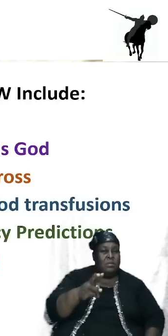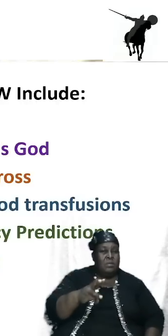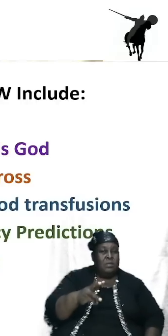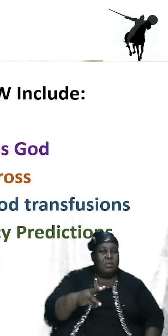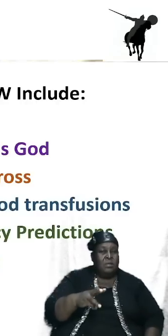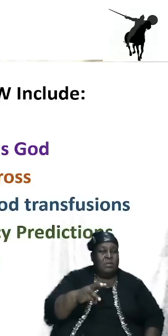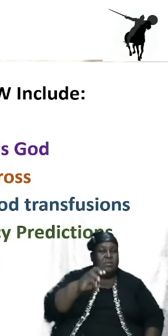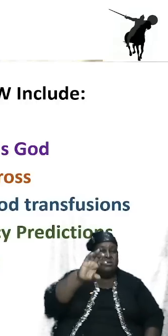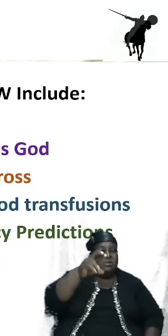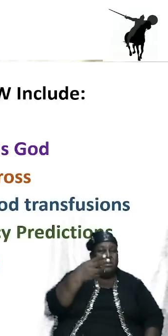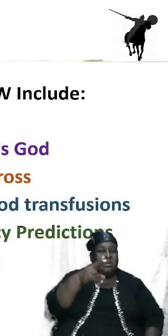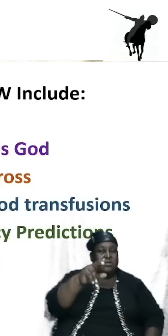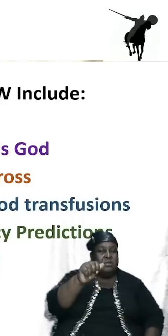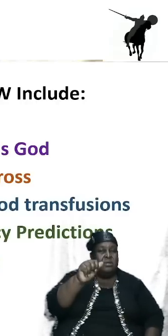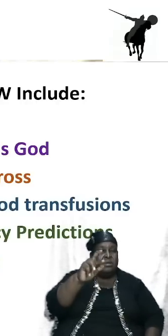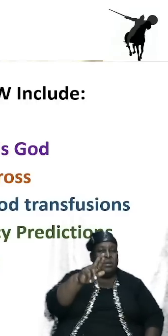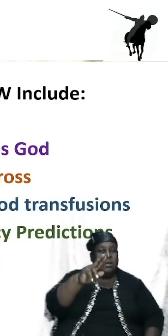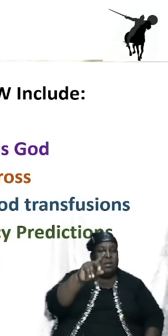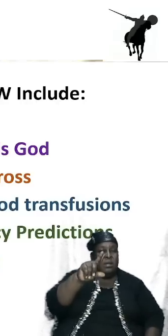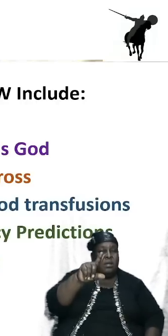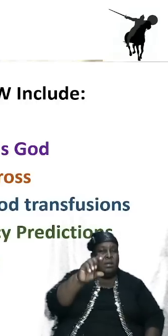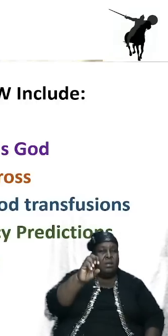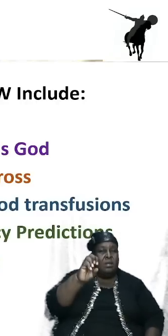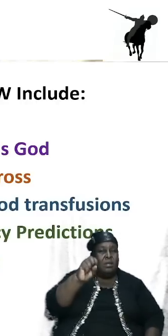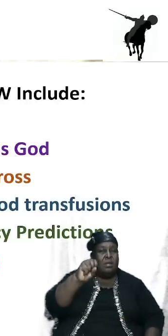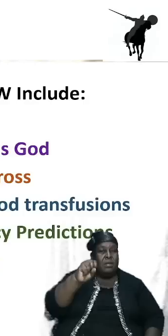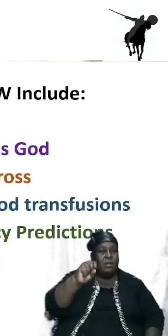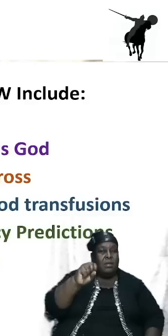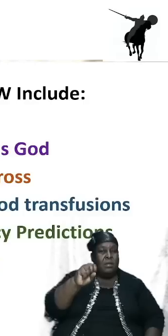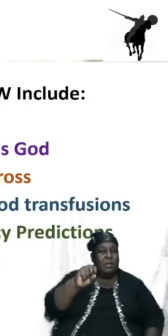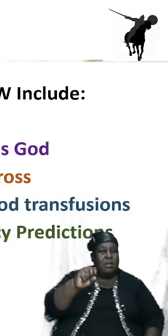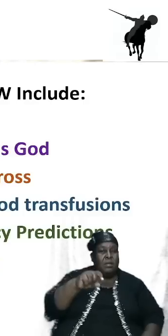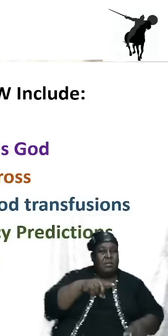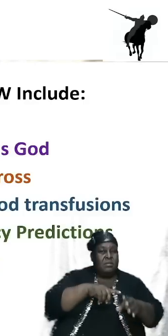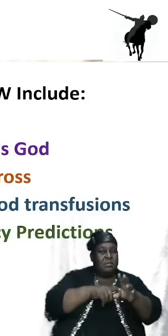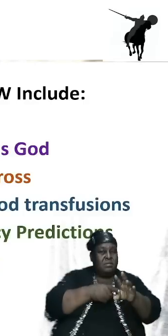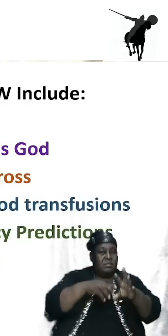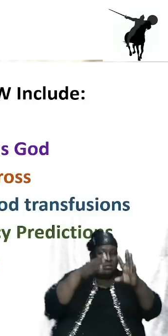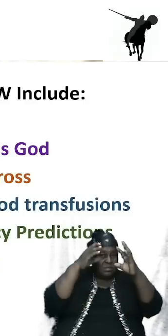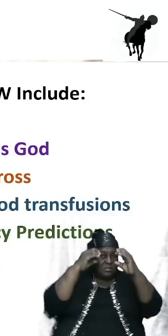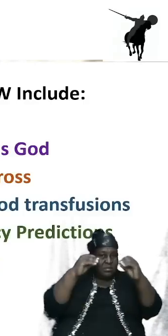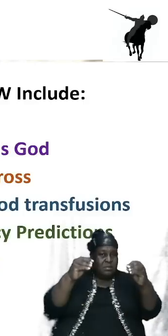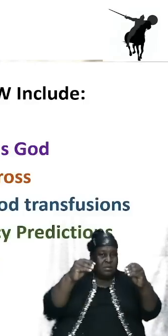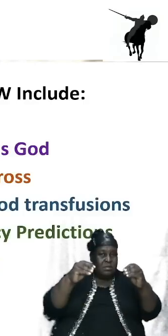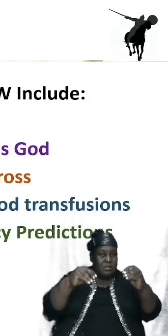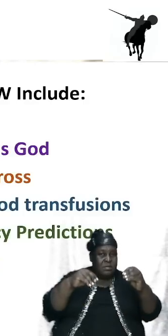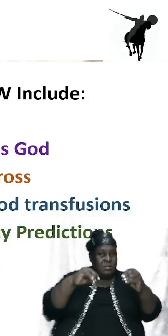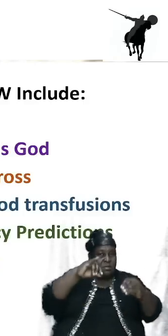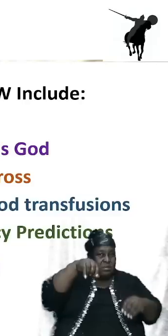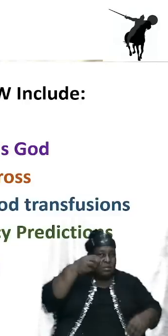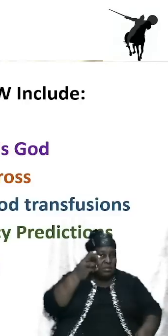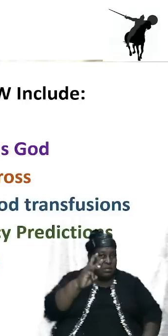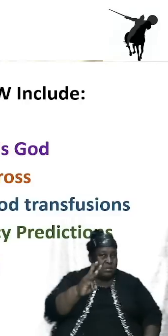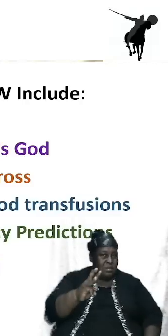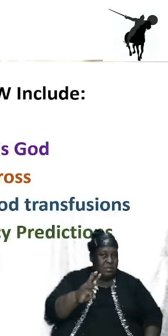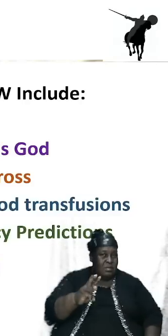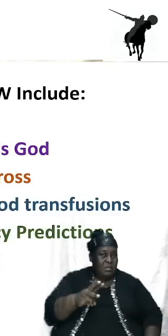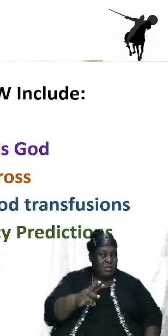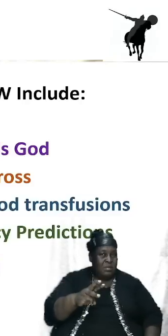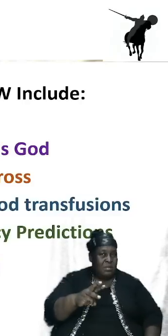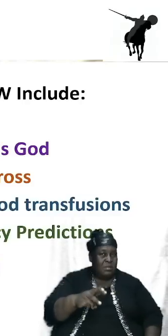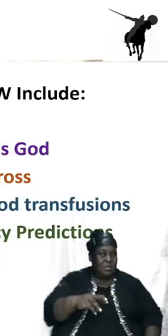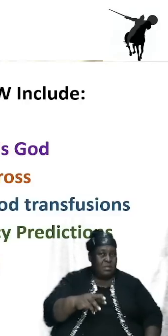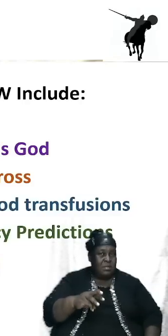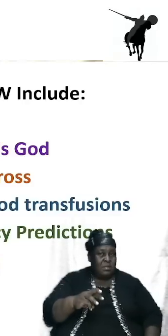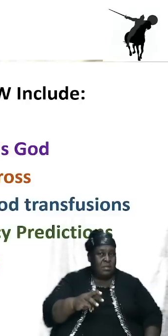He was the guy who started the whole teachings of the Jehovah's Witnesses. Amen.